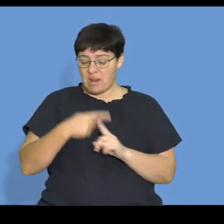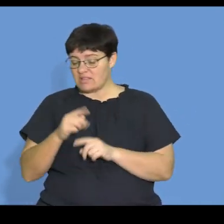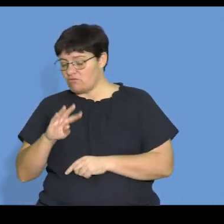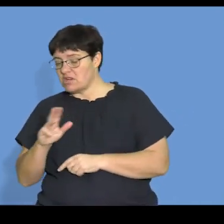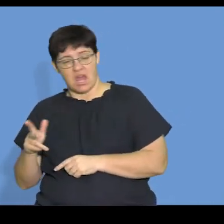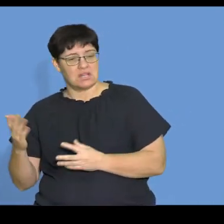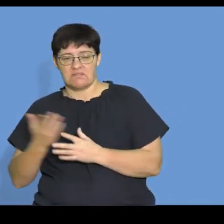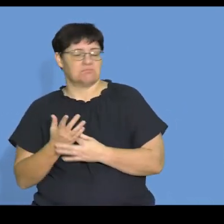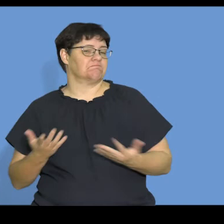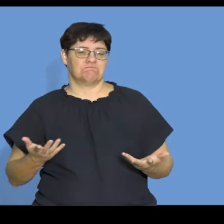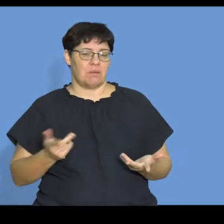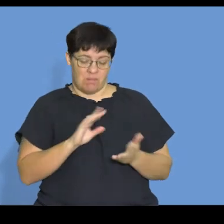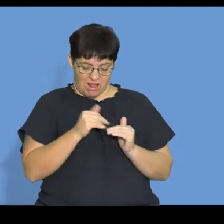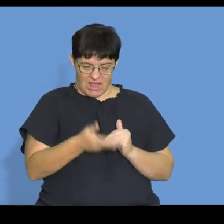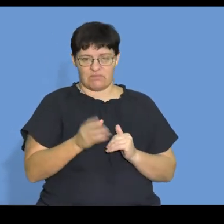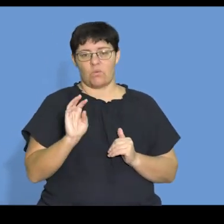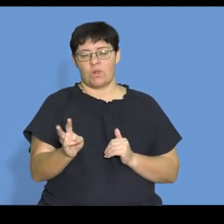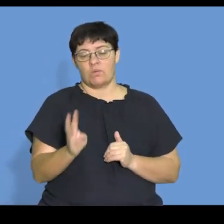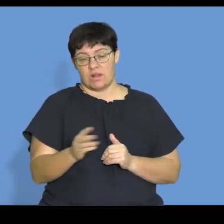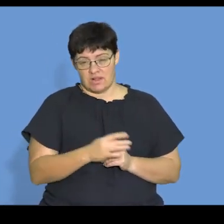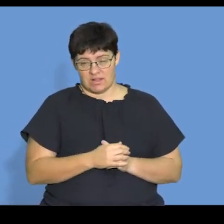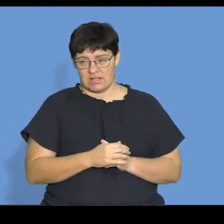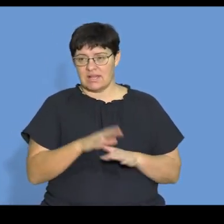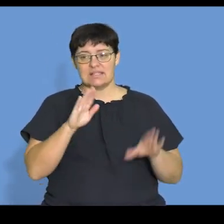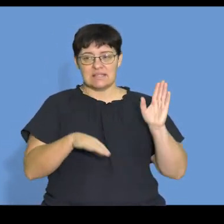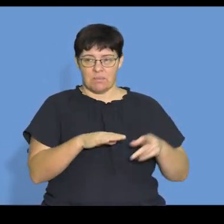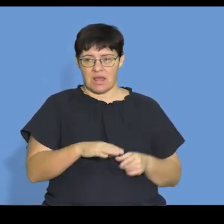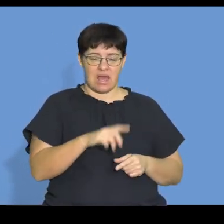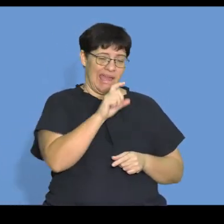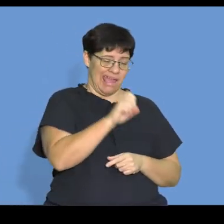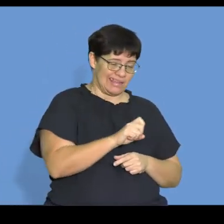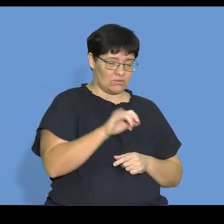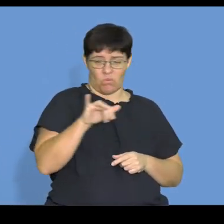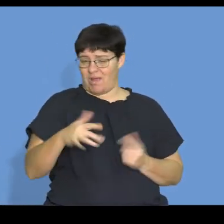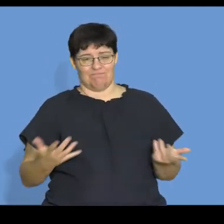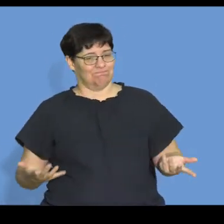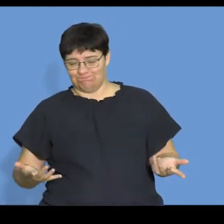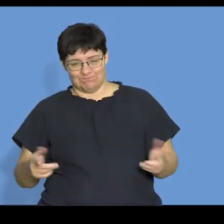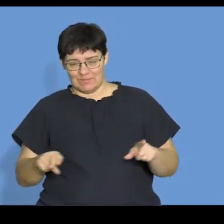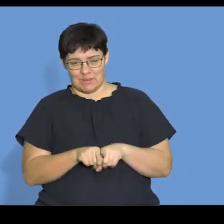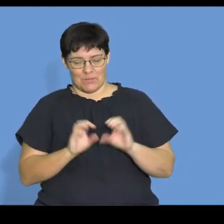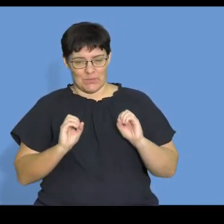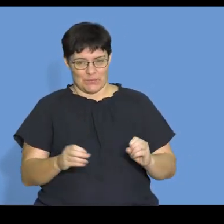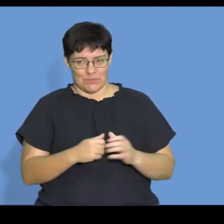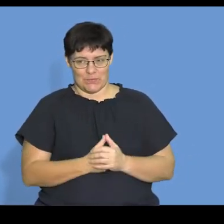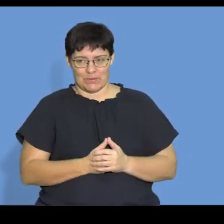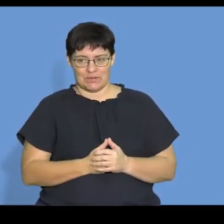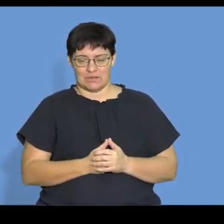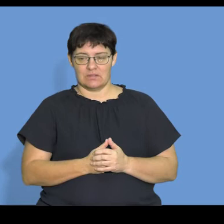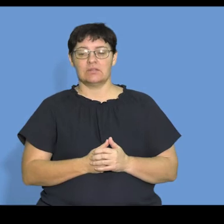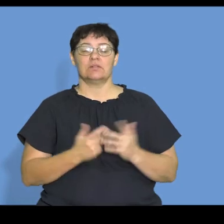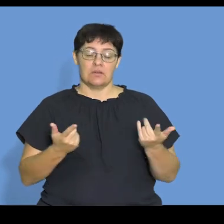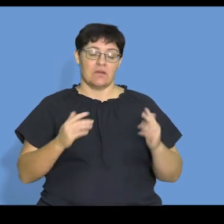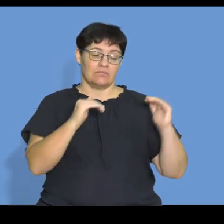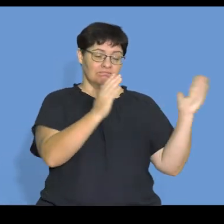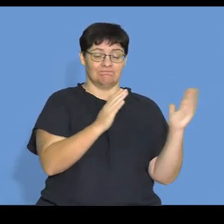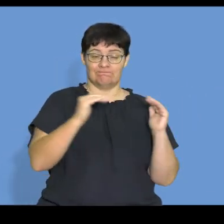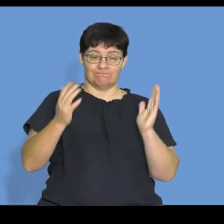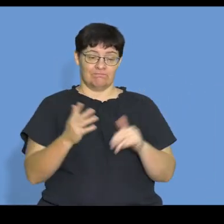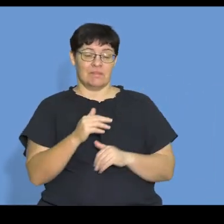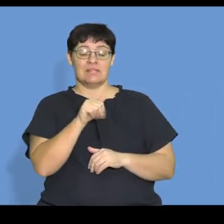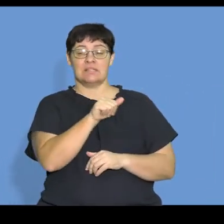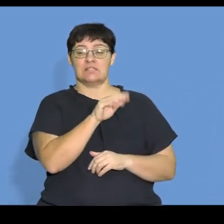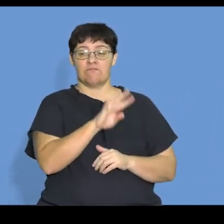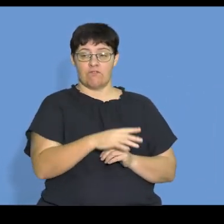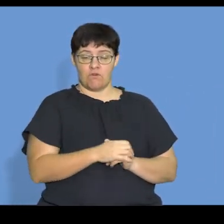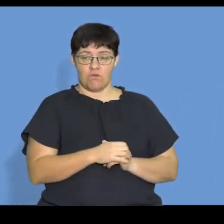49 without leaving a remainder. Similarly with the x and the y. So the factors here of 64